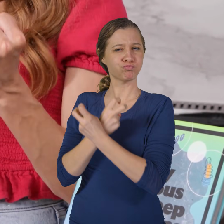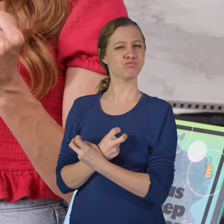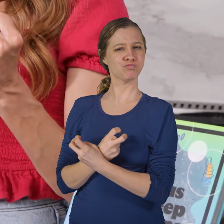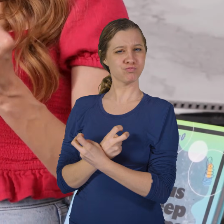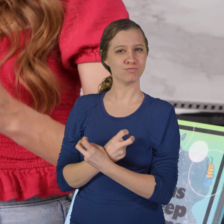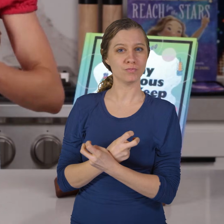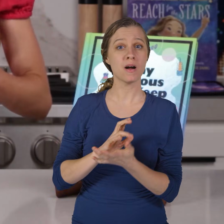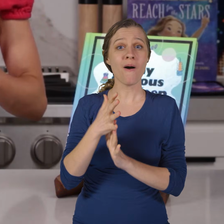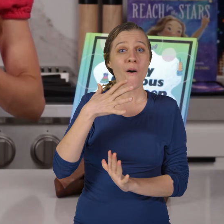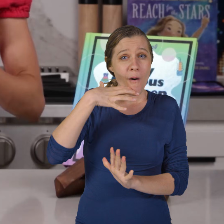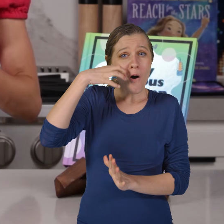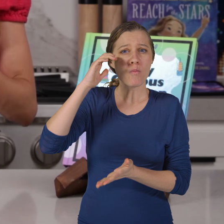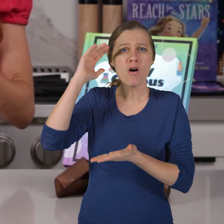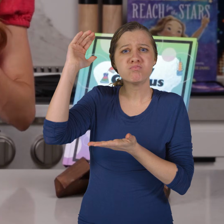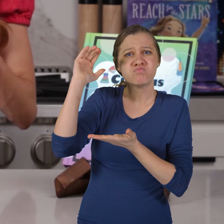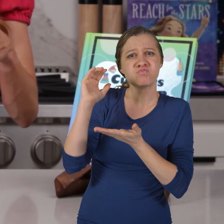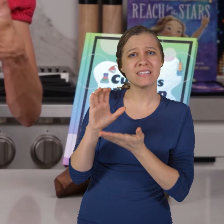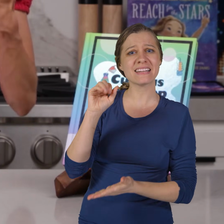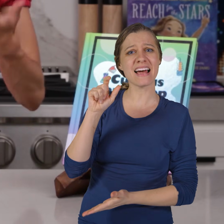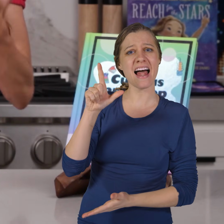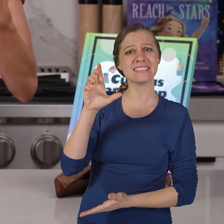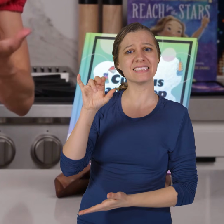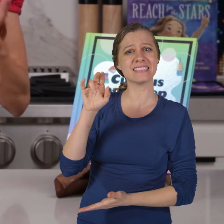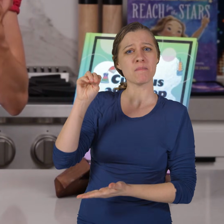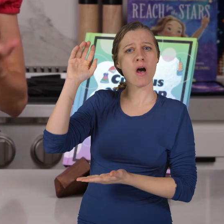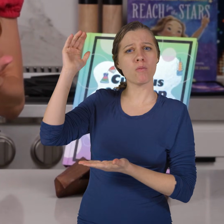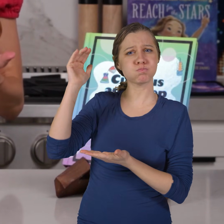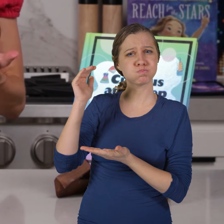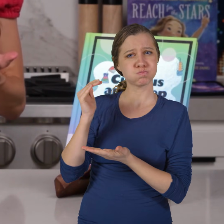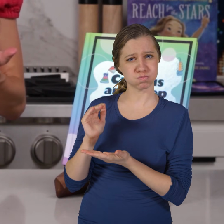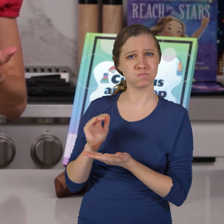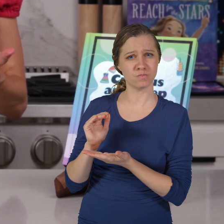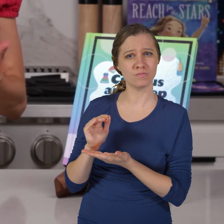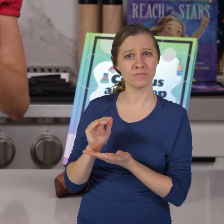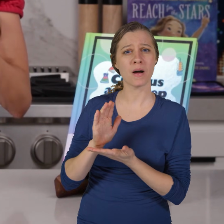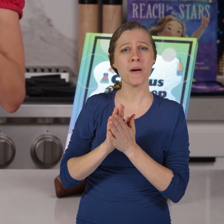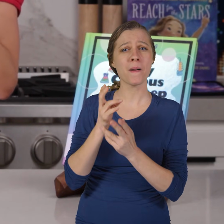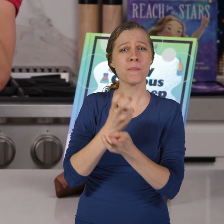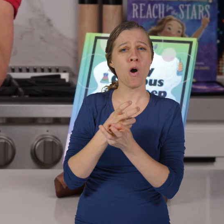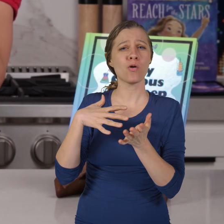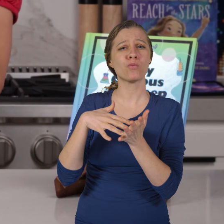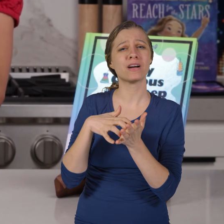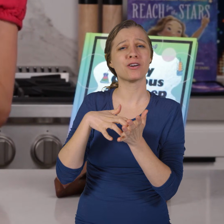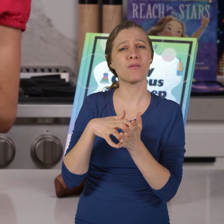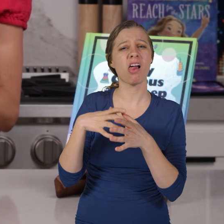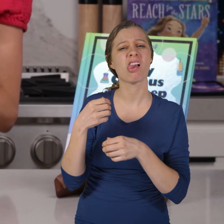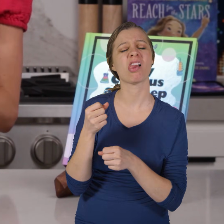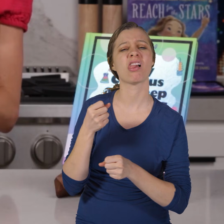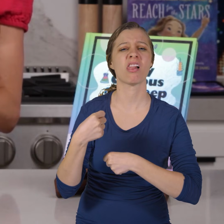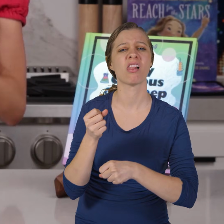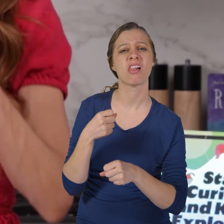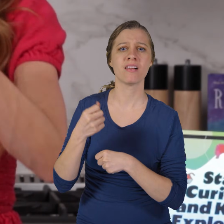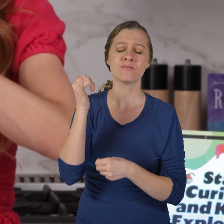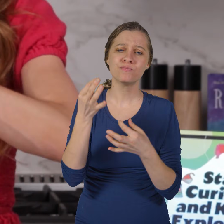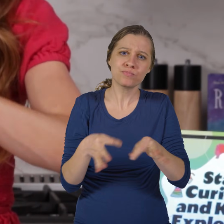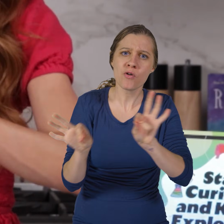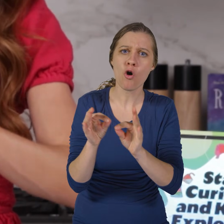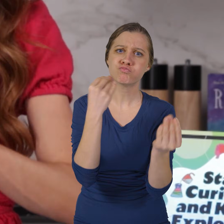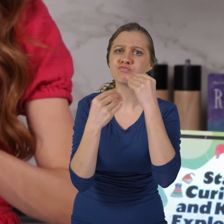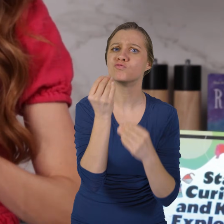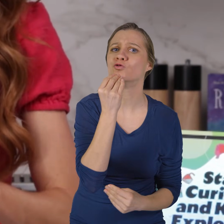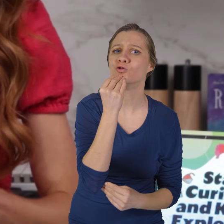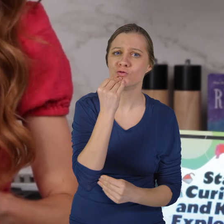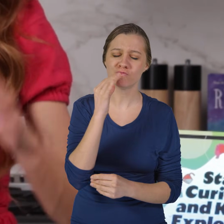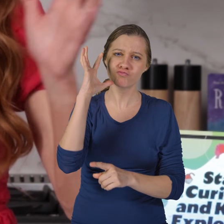bones strong. But as we get older, we start to lose some of this calcium, and that makes our bones weaker. That's why